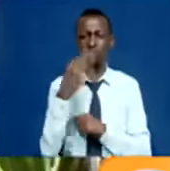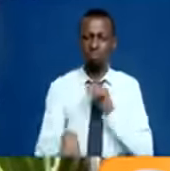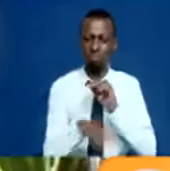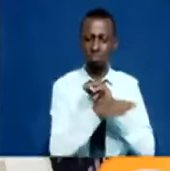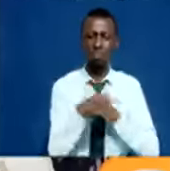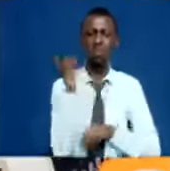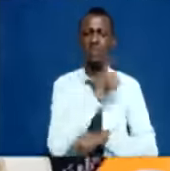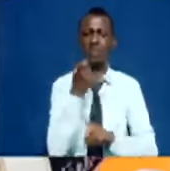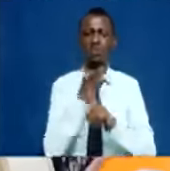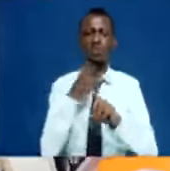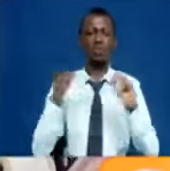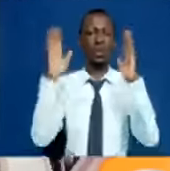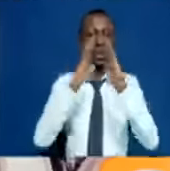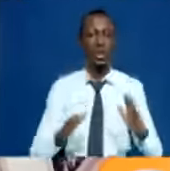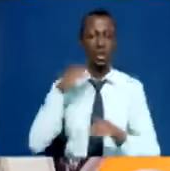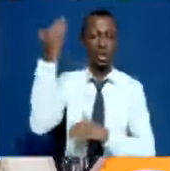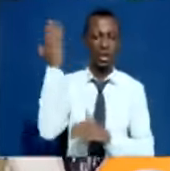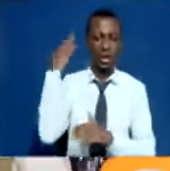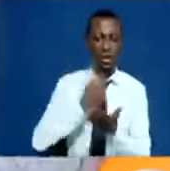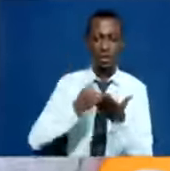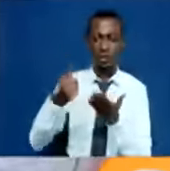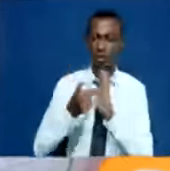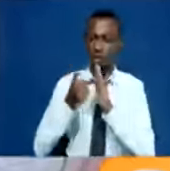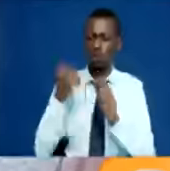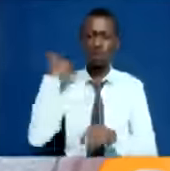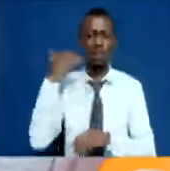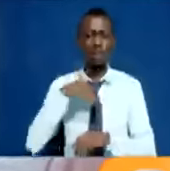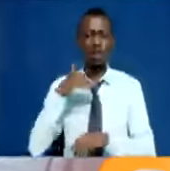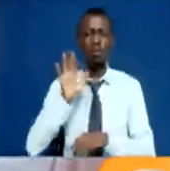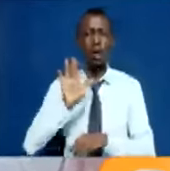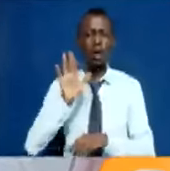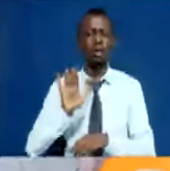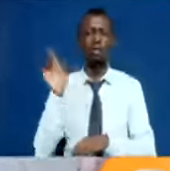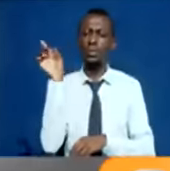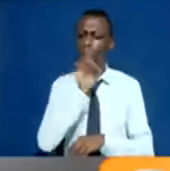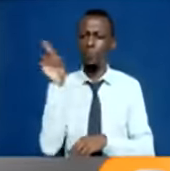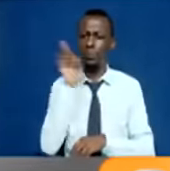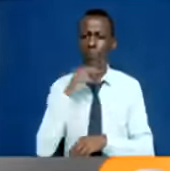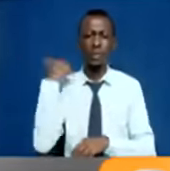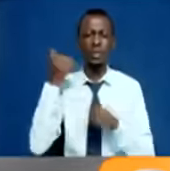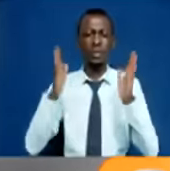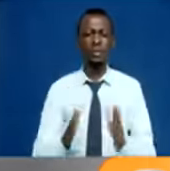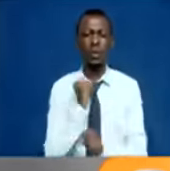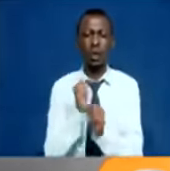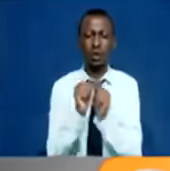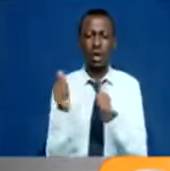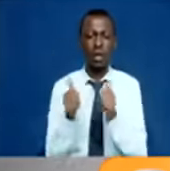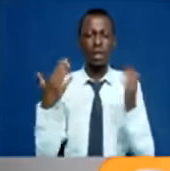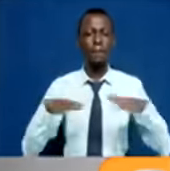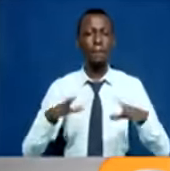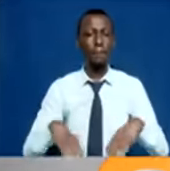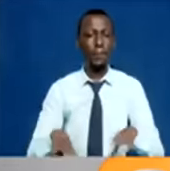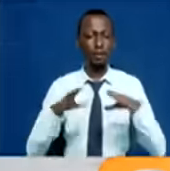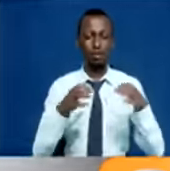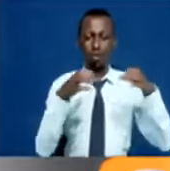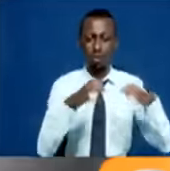surfaced last week. It has now been revealed that Matara was a serial offender who worked in cohorts with other gang members to